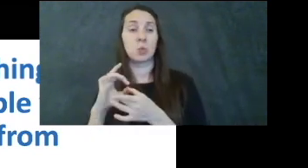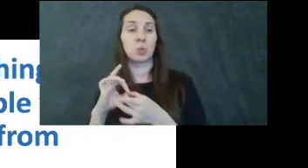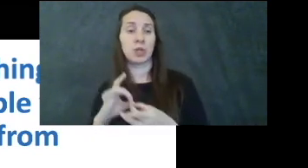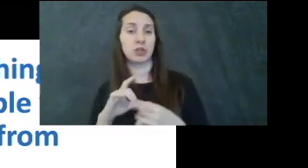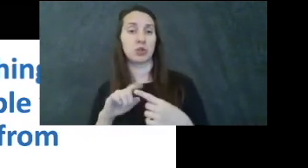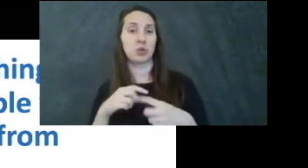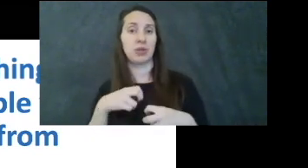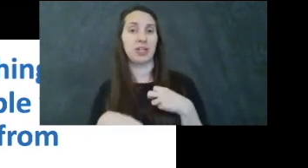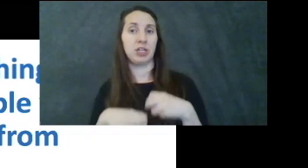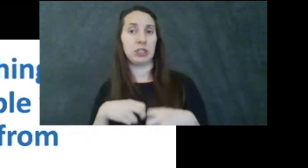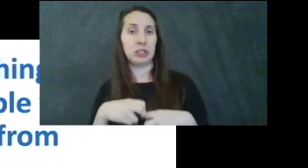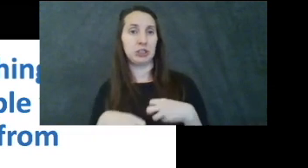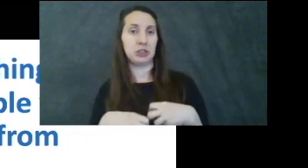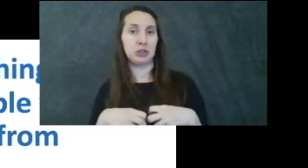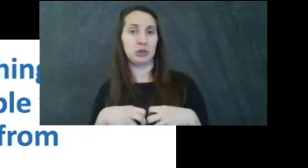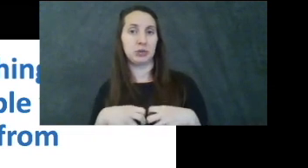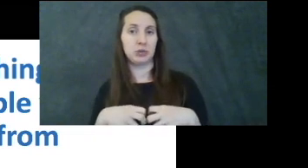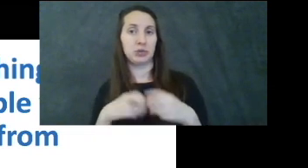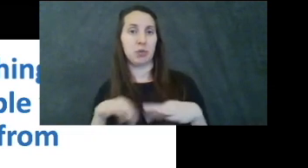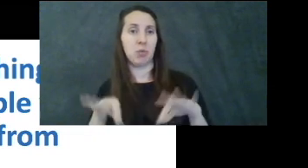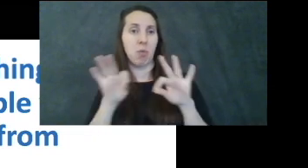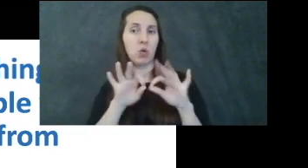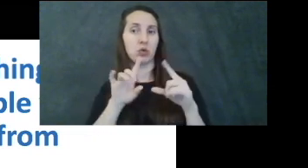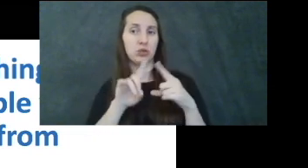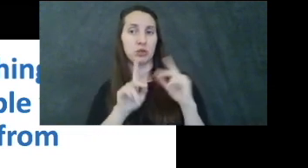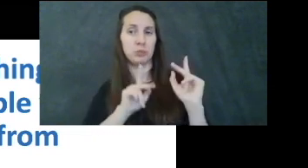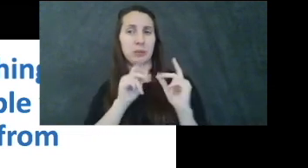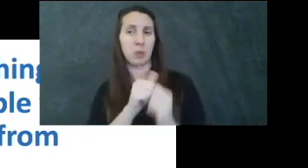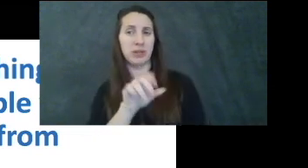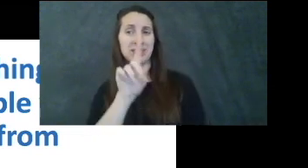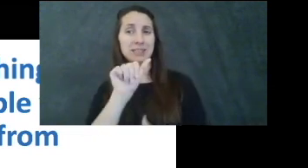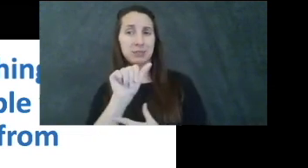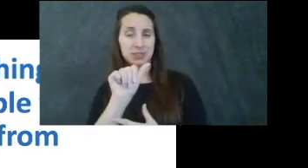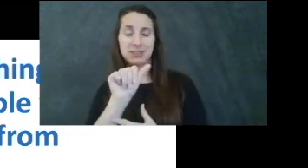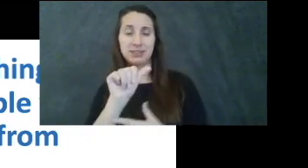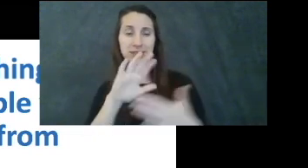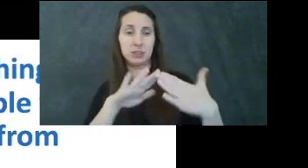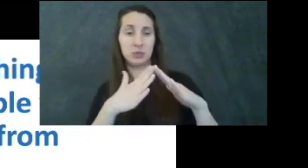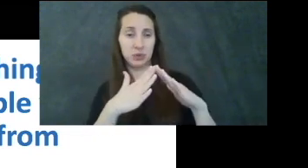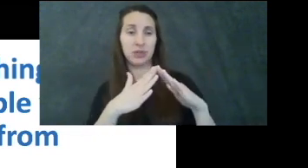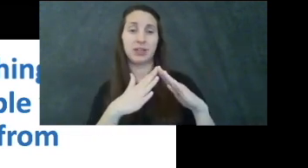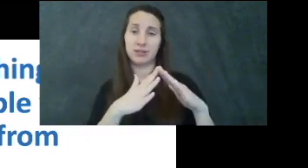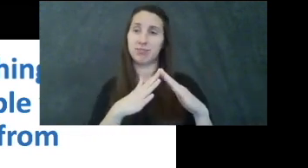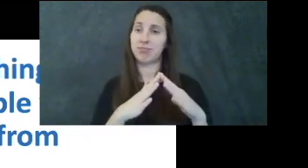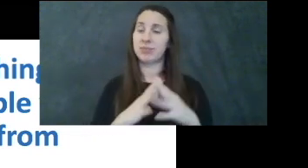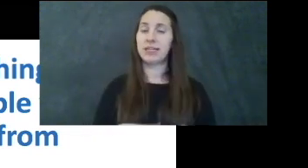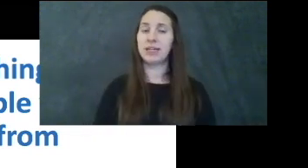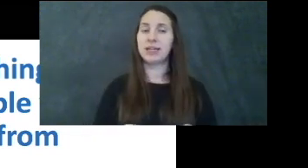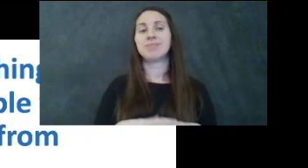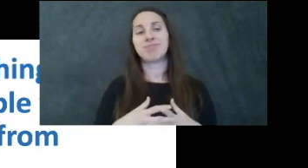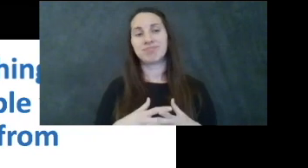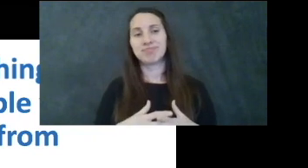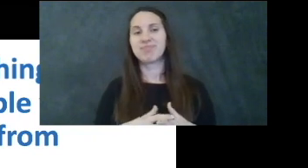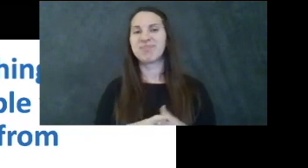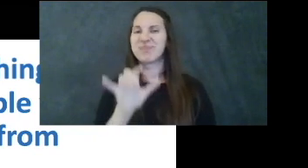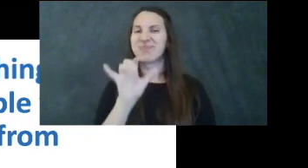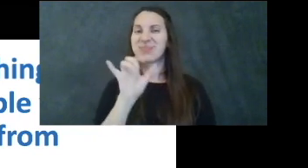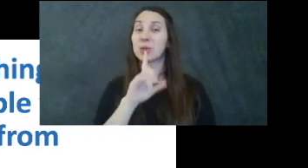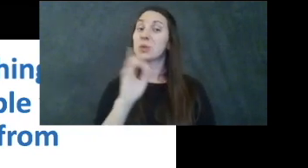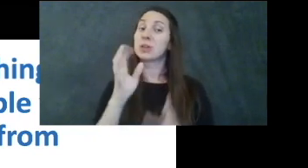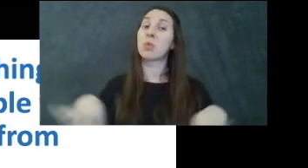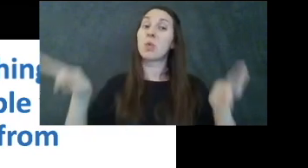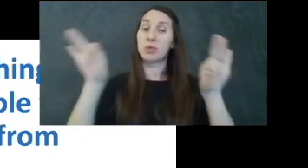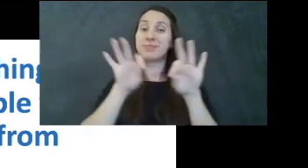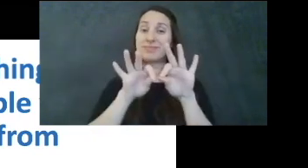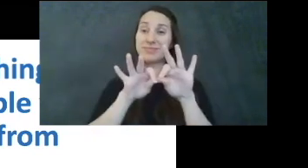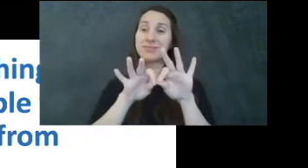to the disability community and people with disabilities. And that's very important